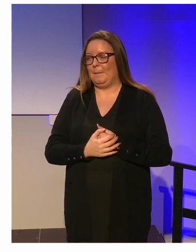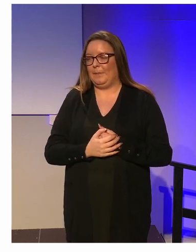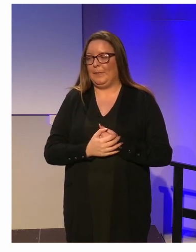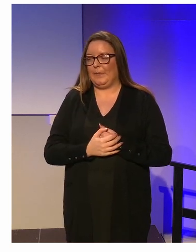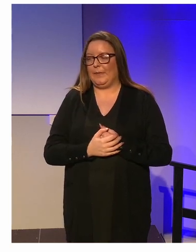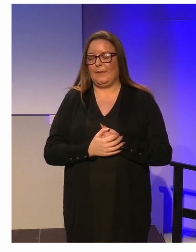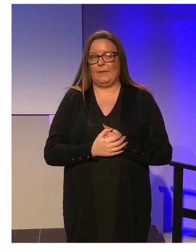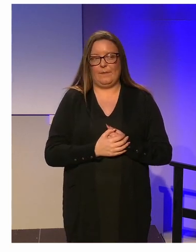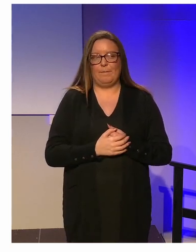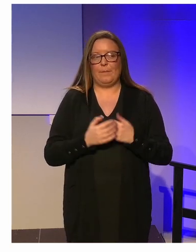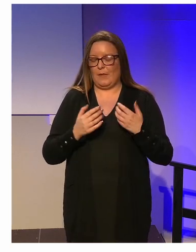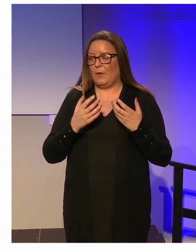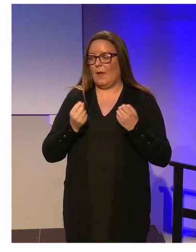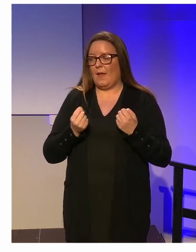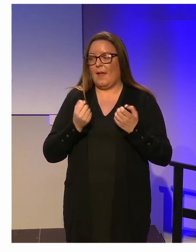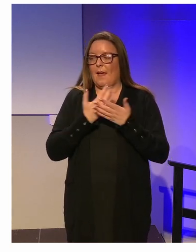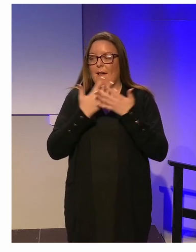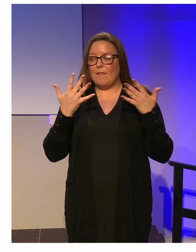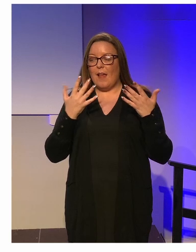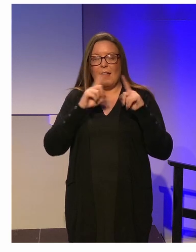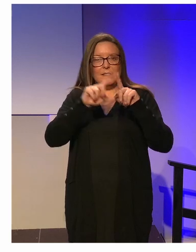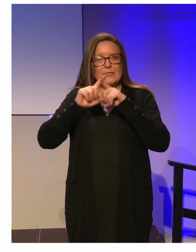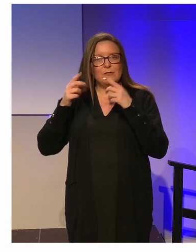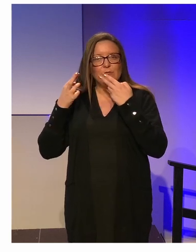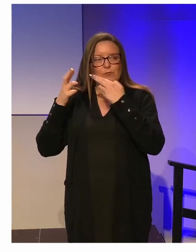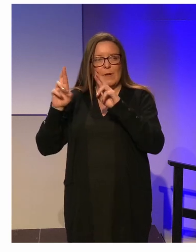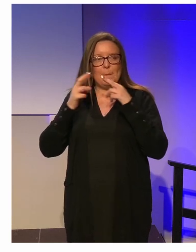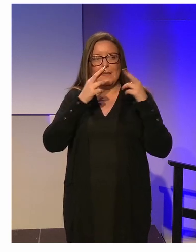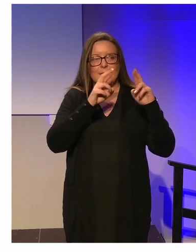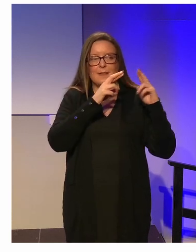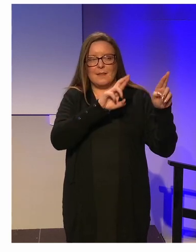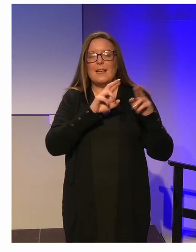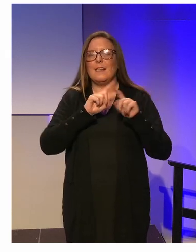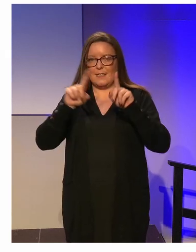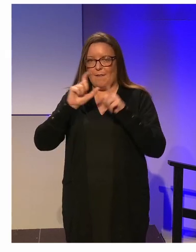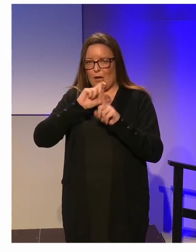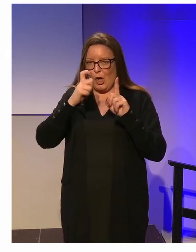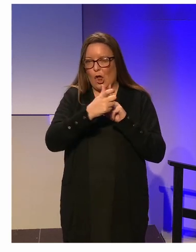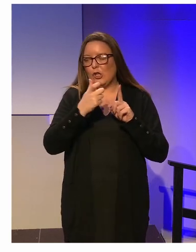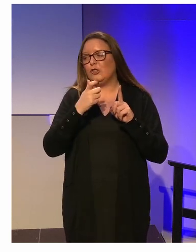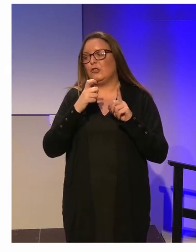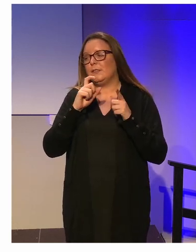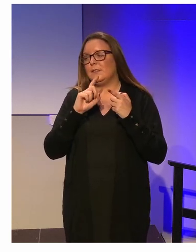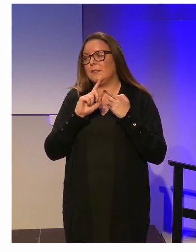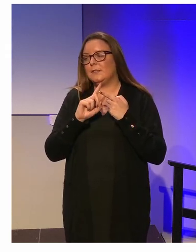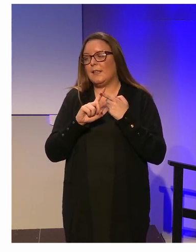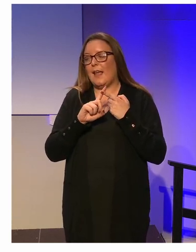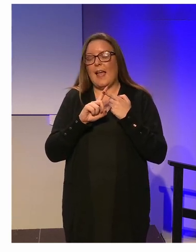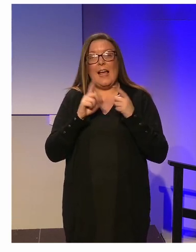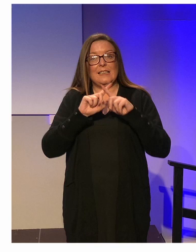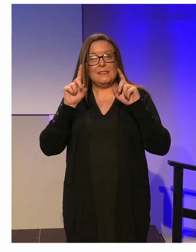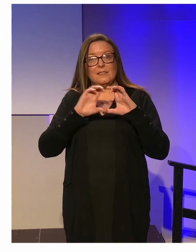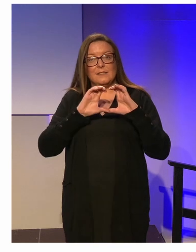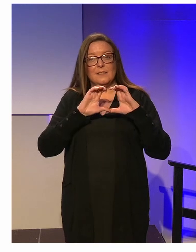of representation of different identities from all different cultures and like the LGBTQ